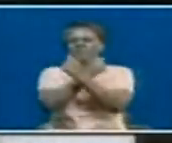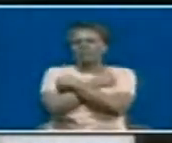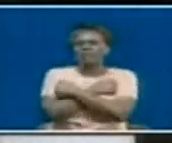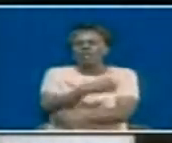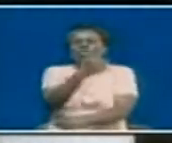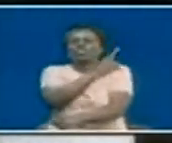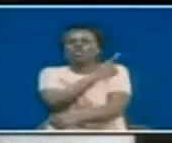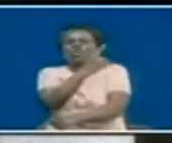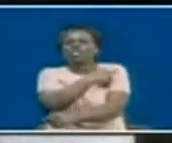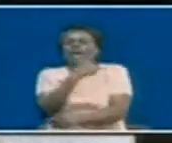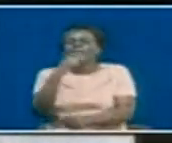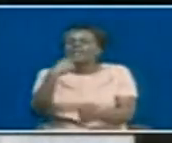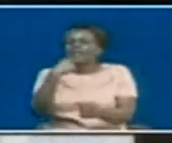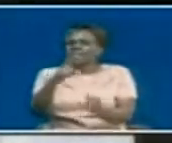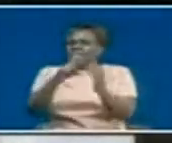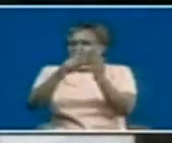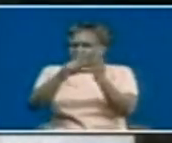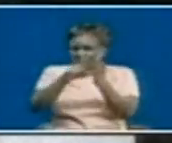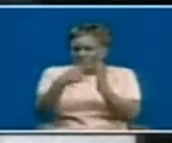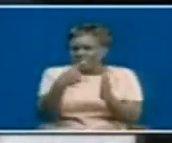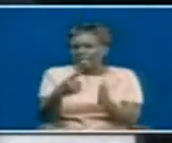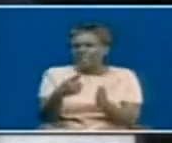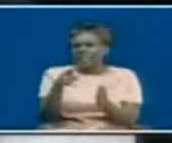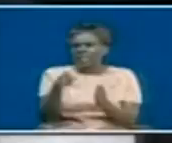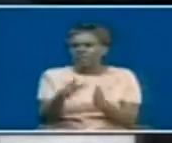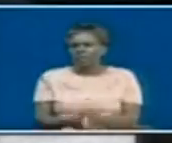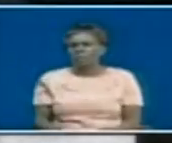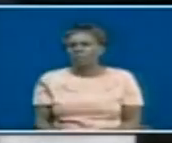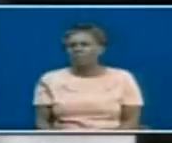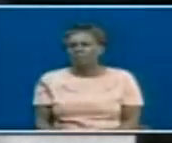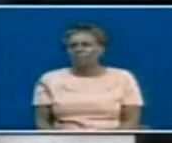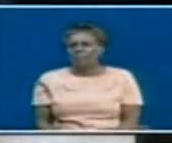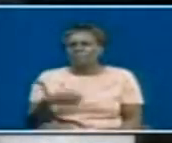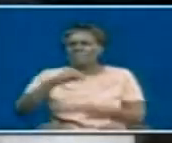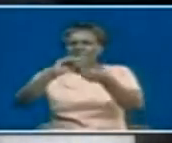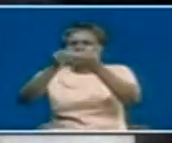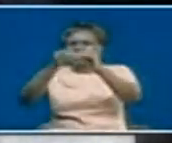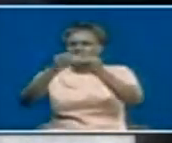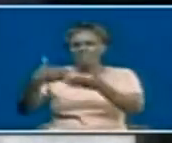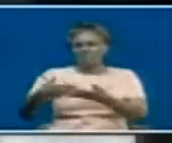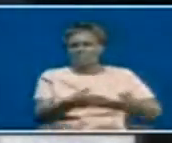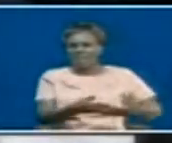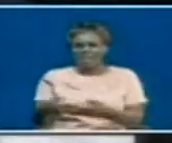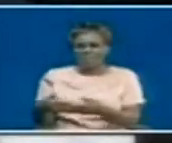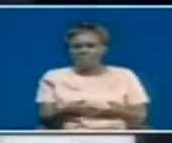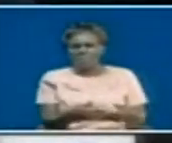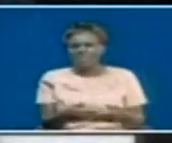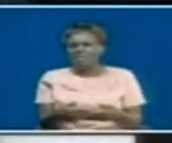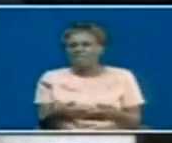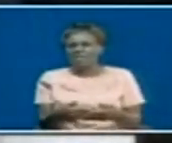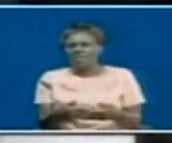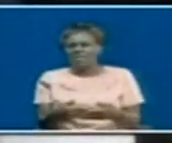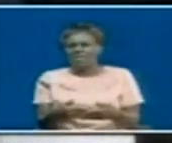doctor was to later tell her that these were the alert bells. I kissed the babies, put them to sleep,